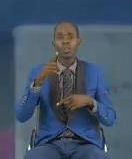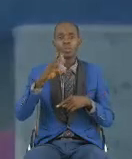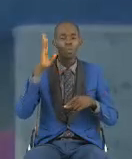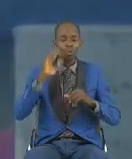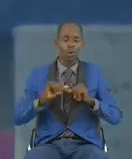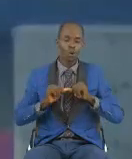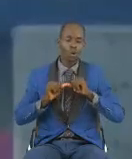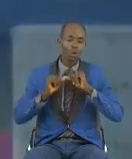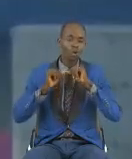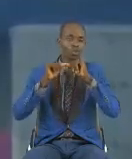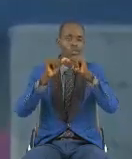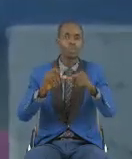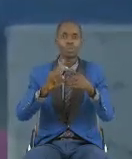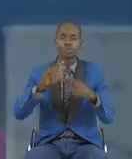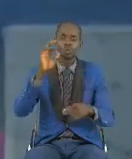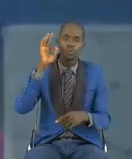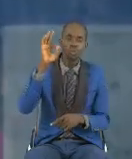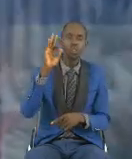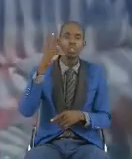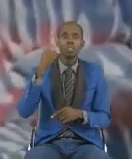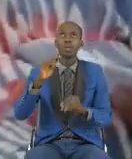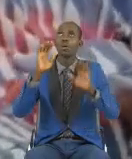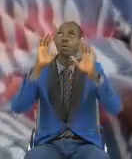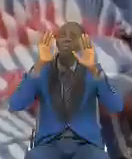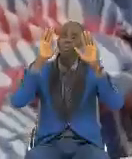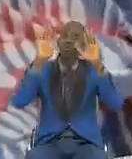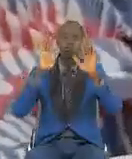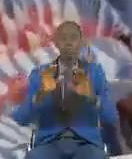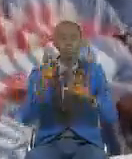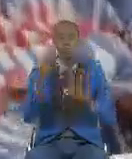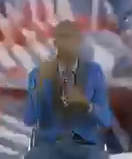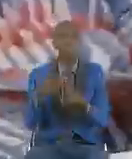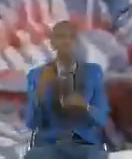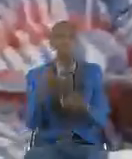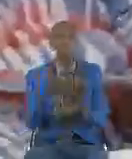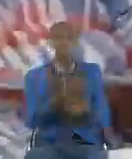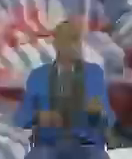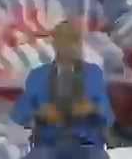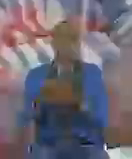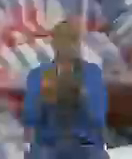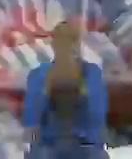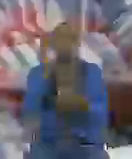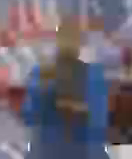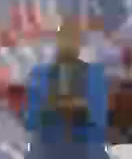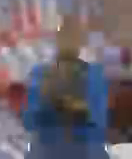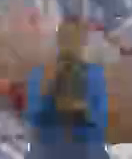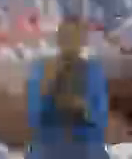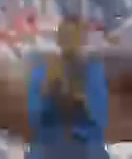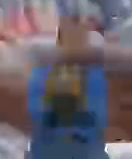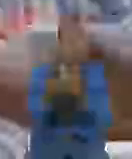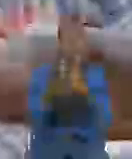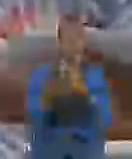the wonders of the word in Jesus' name. Look at number two here. Number two here